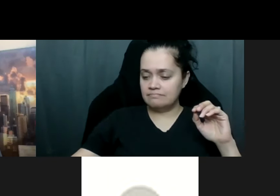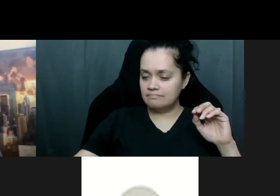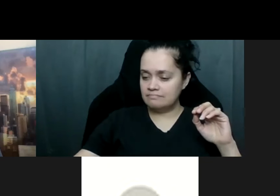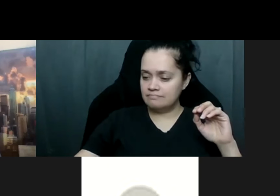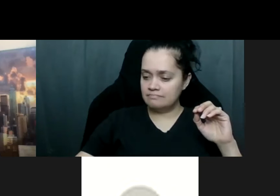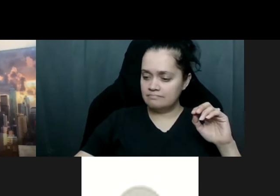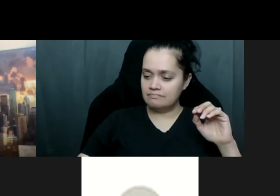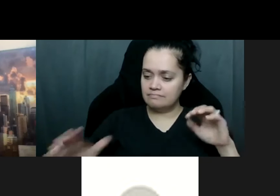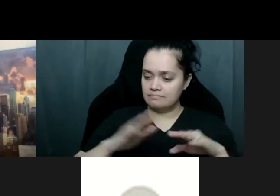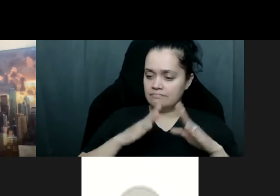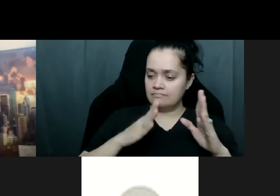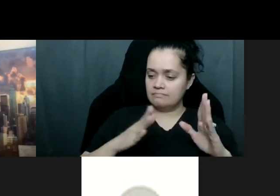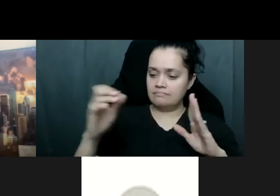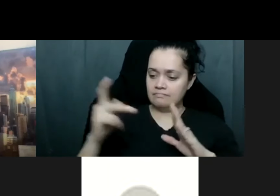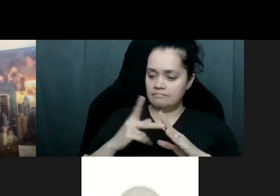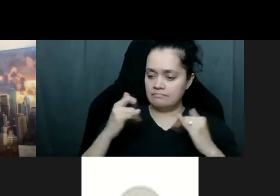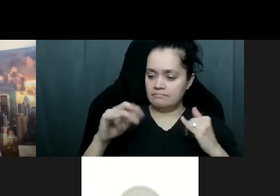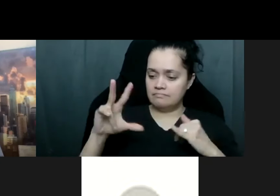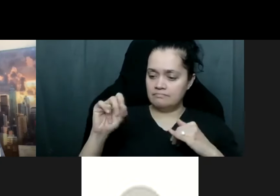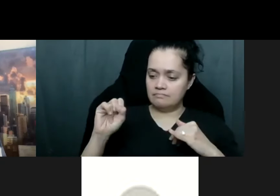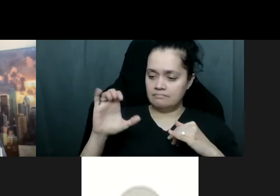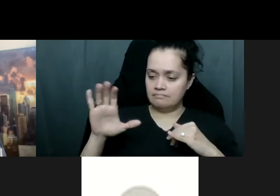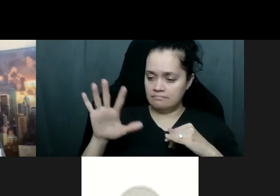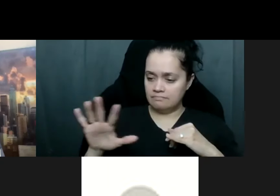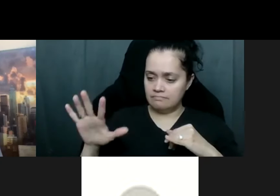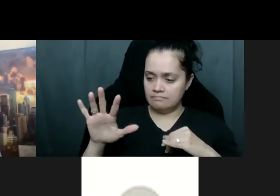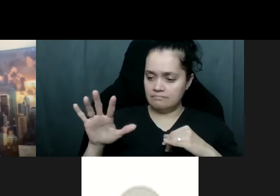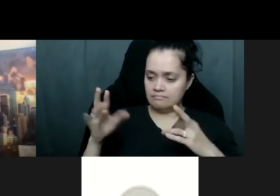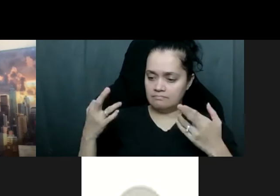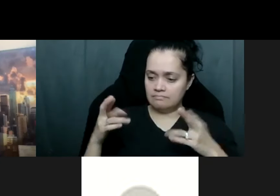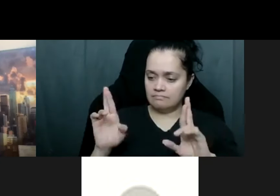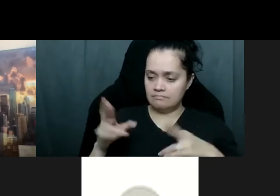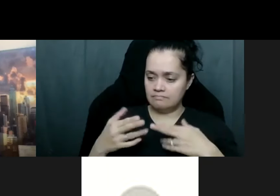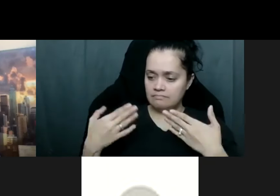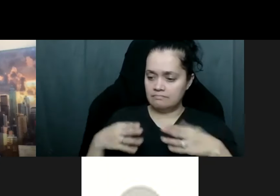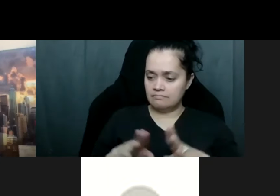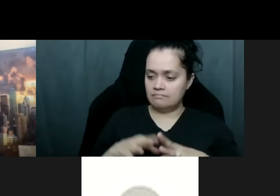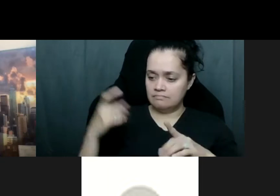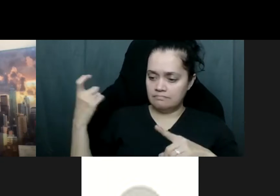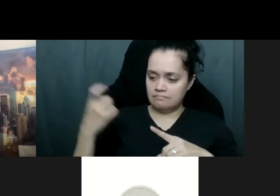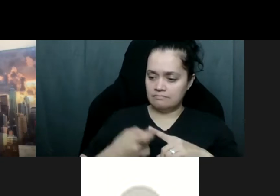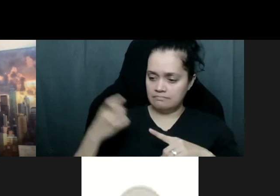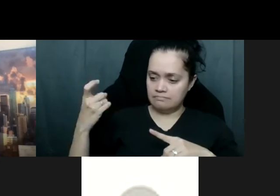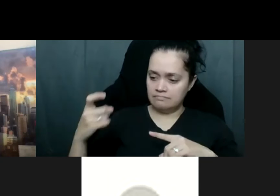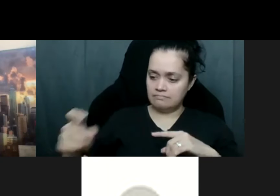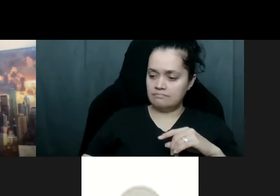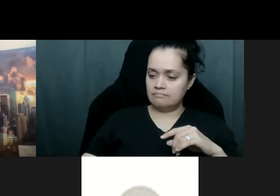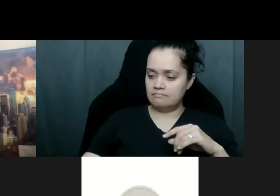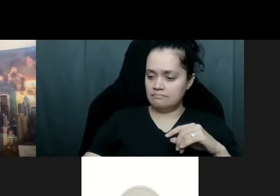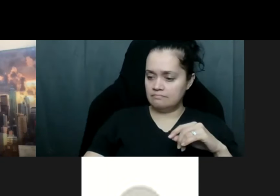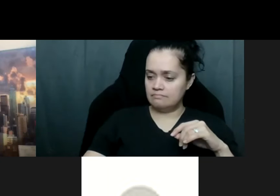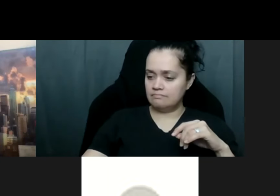We're on our way back. 30 seconds until the room closes automatically.